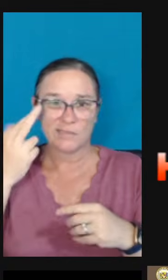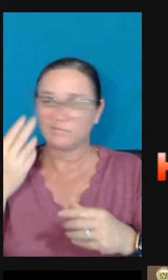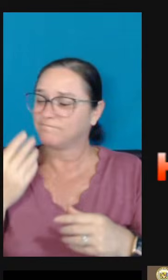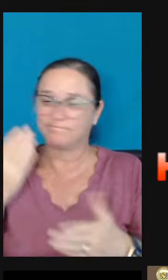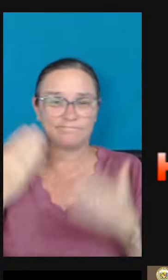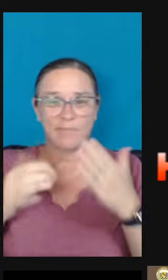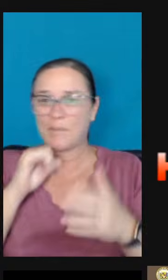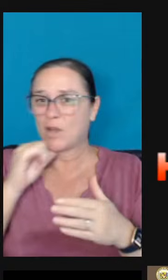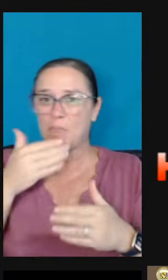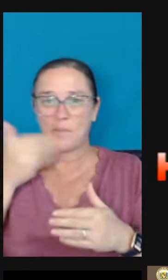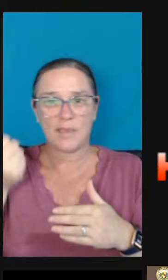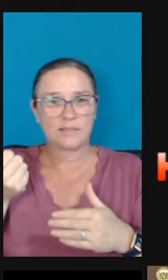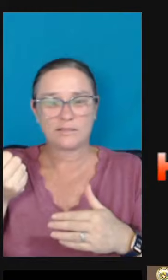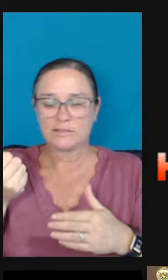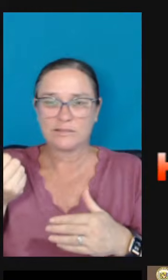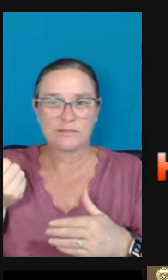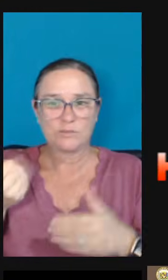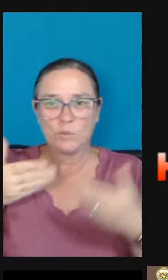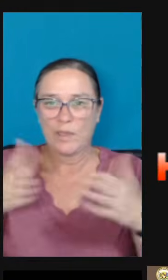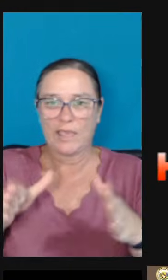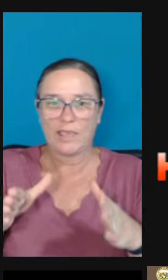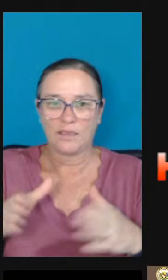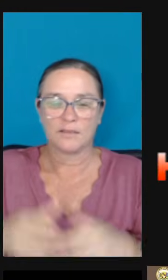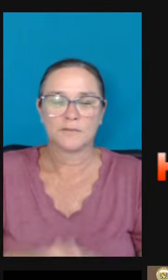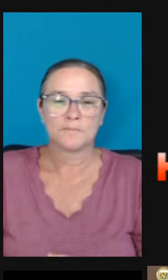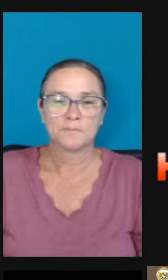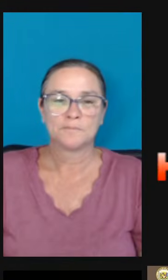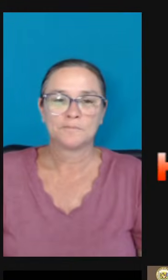start sweeping it and it's blowing all into your face again.